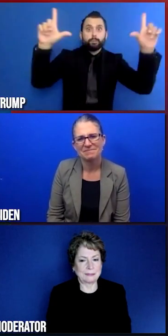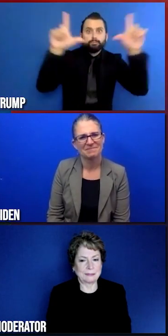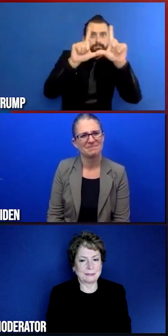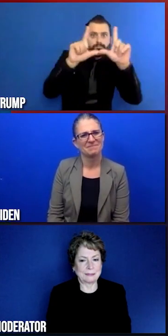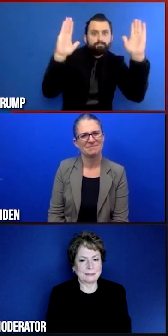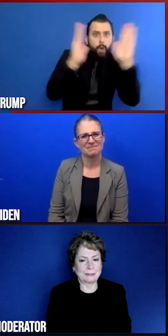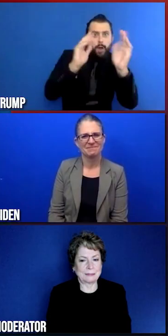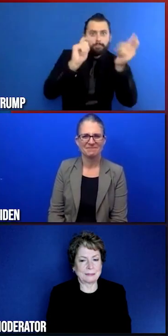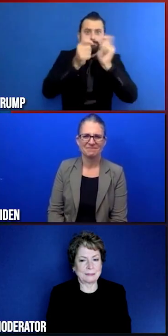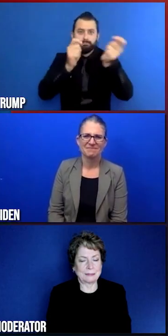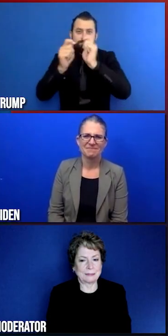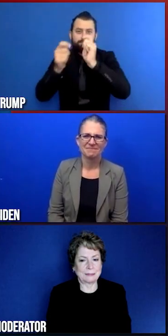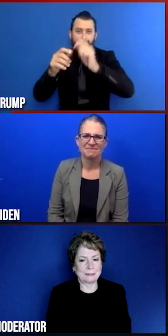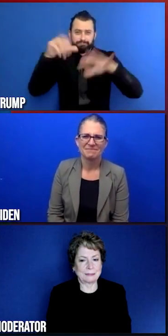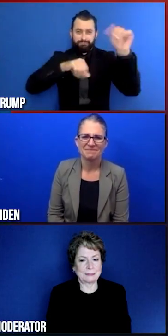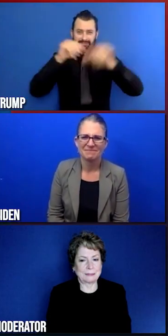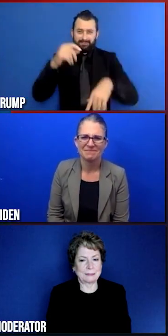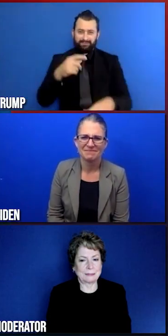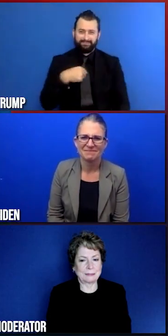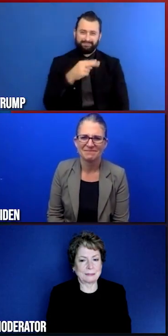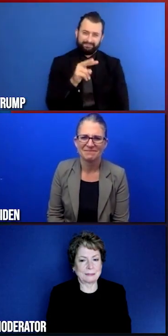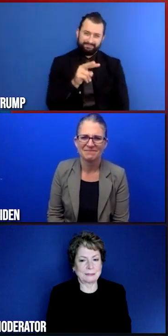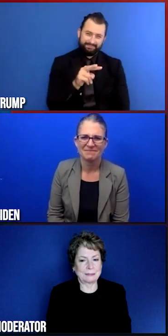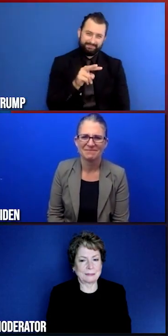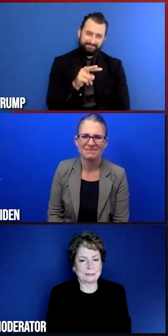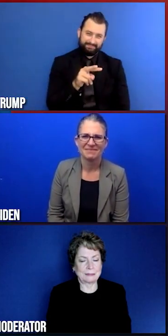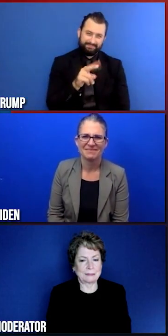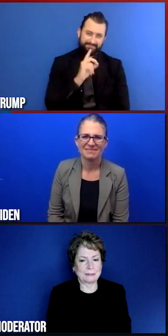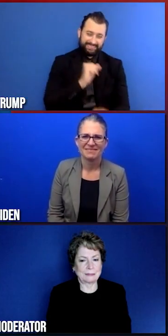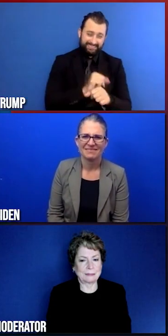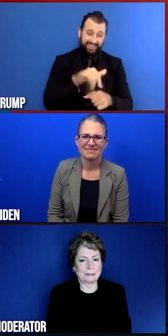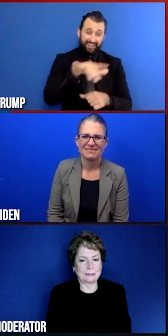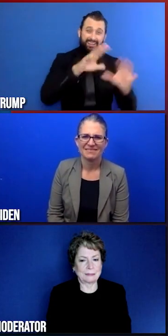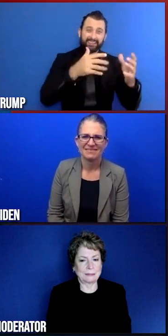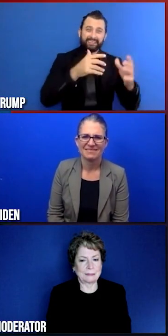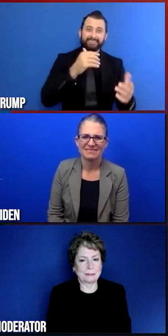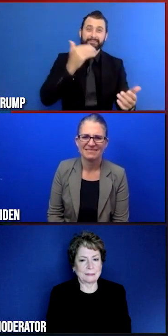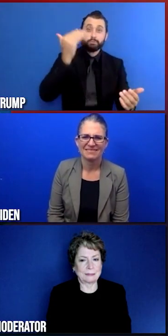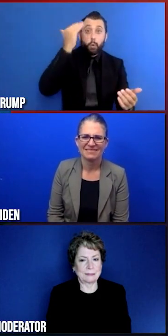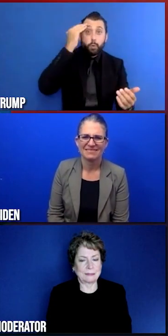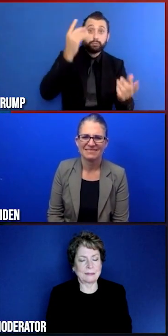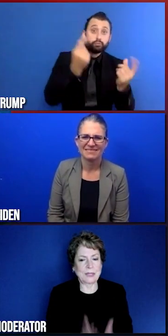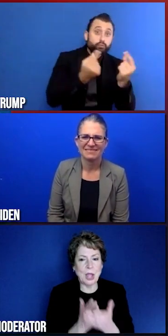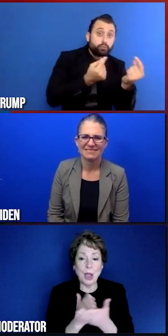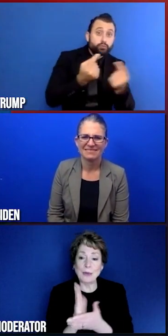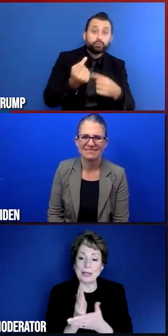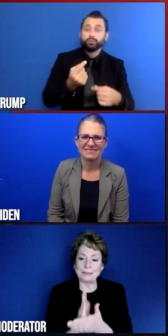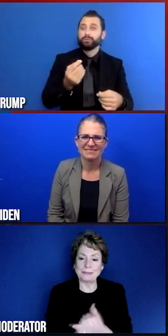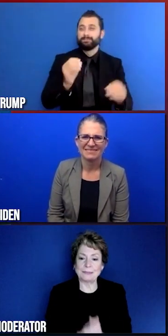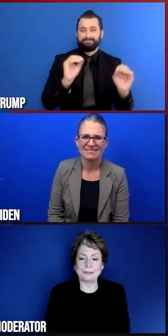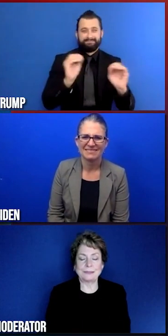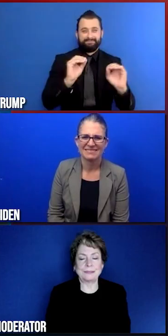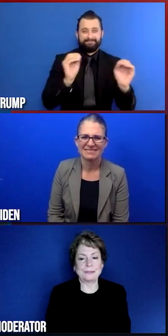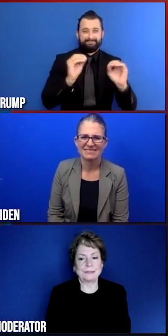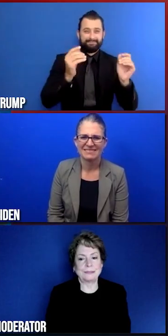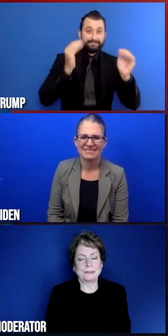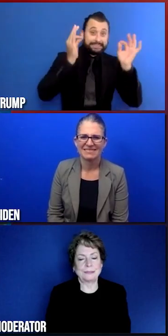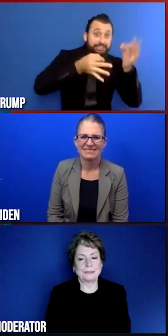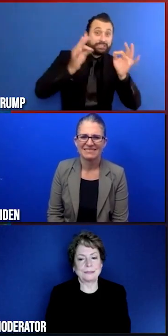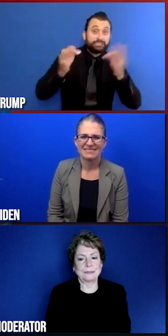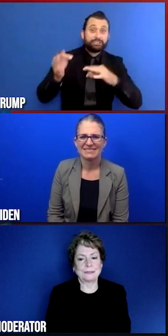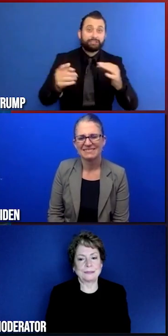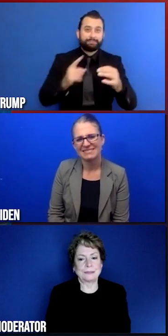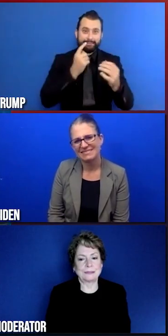anybody. Frankly, I don't even know how it can be good politically. Right. They want to spend $100 trillion. That's their real number. He's trying to say it was